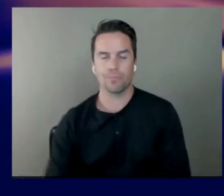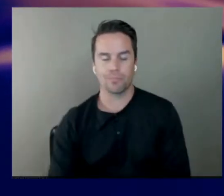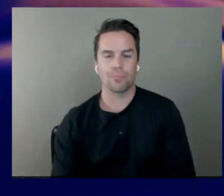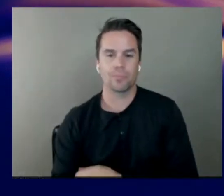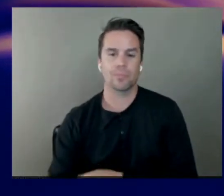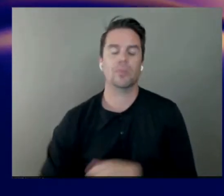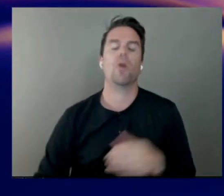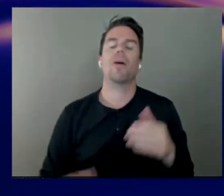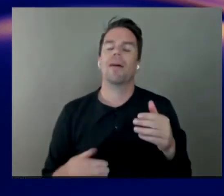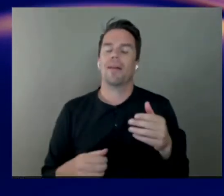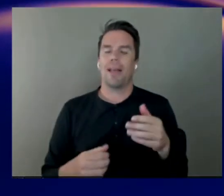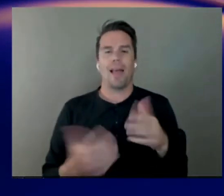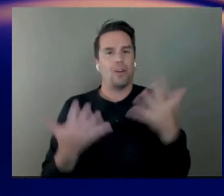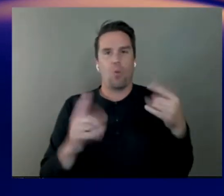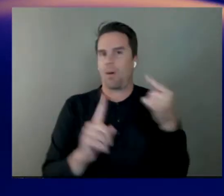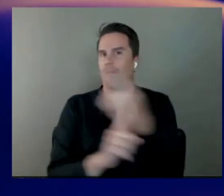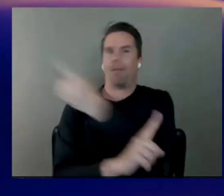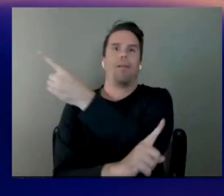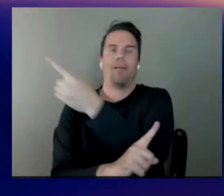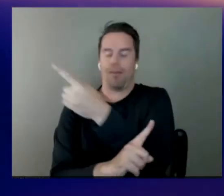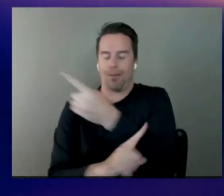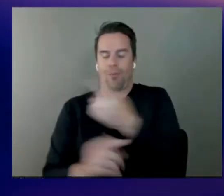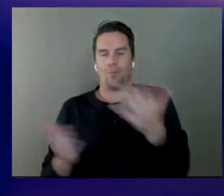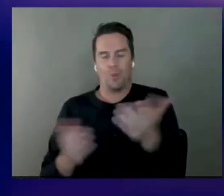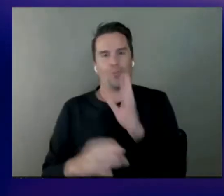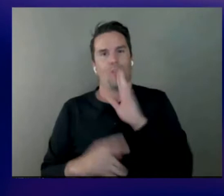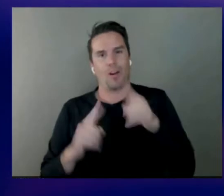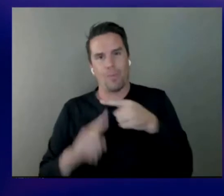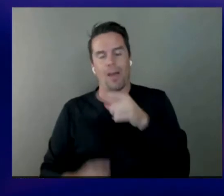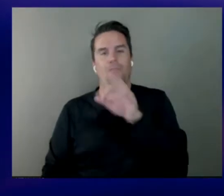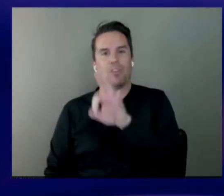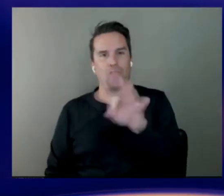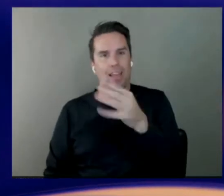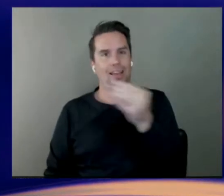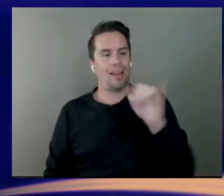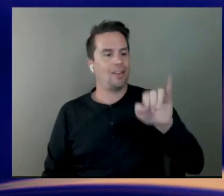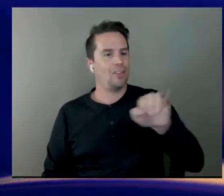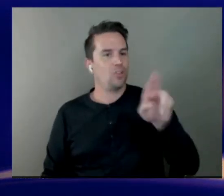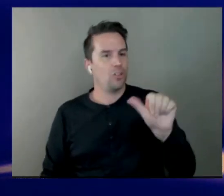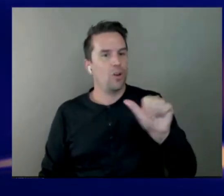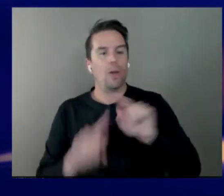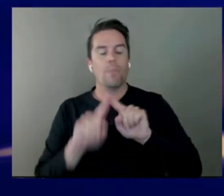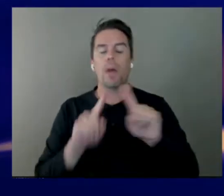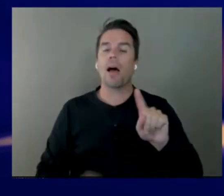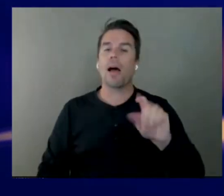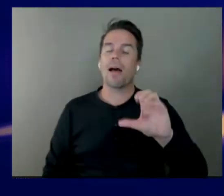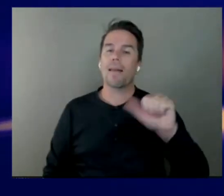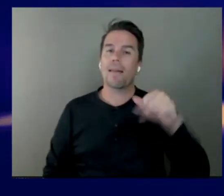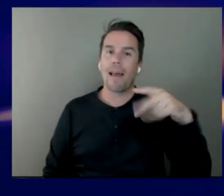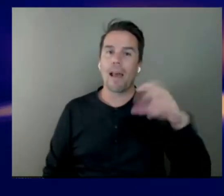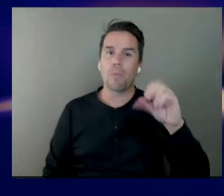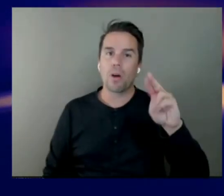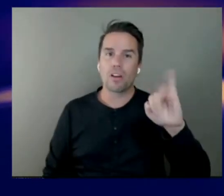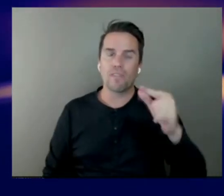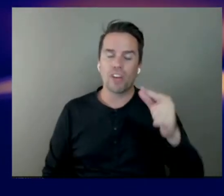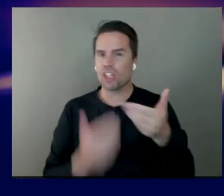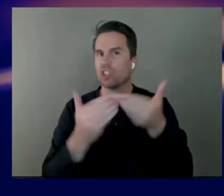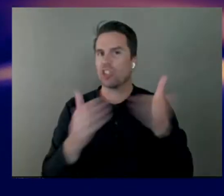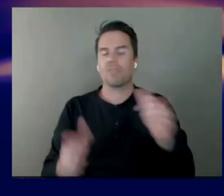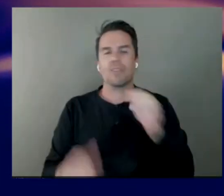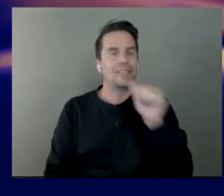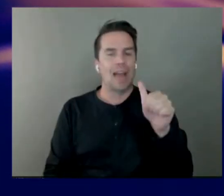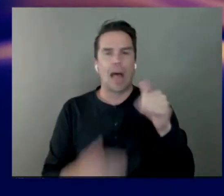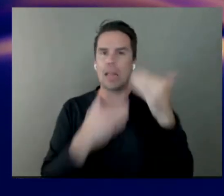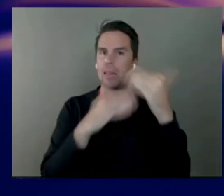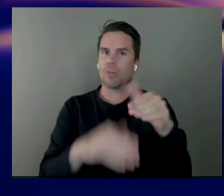feature flags, we're here to talk about Jira. Jira, yes. But AppConfig in general isn't just limited to feature flags. There are other, can you give